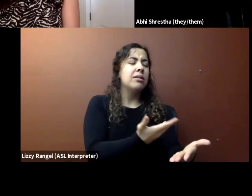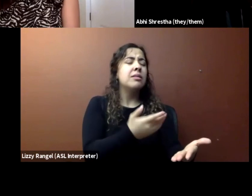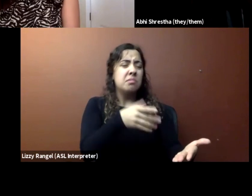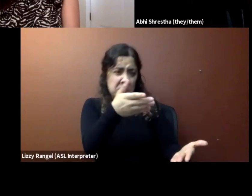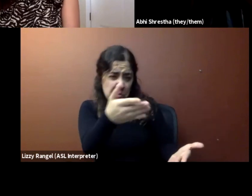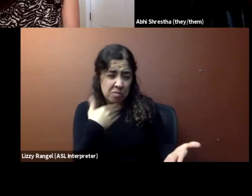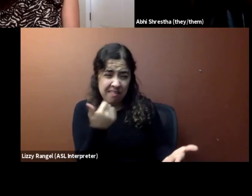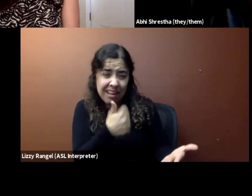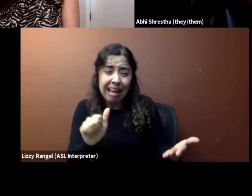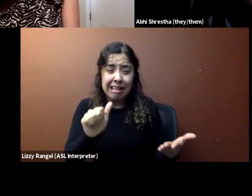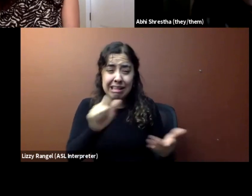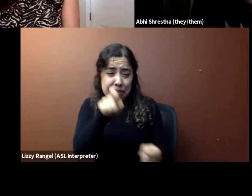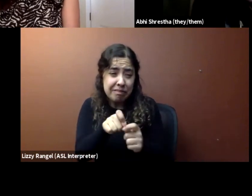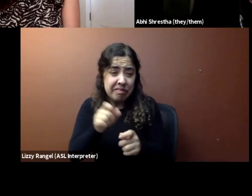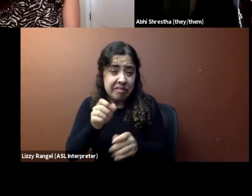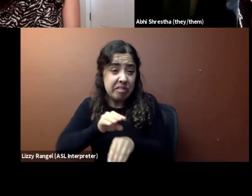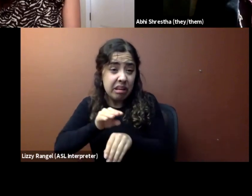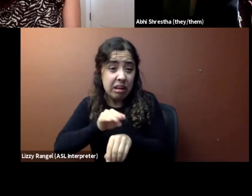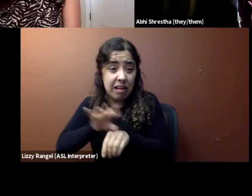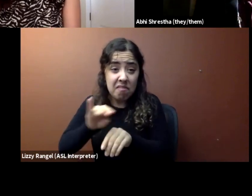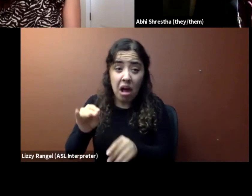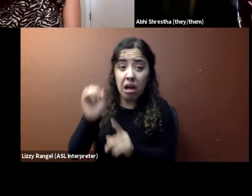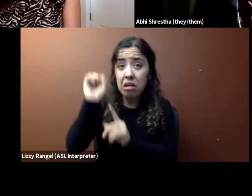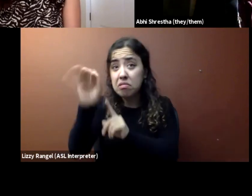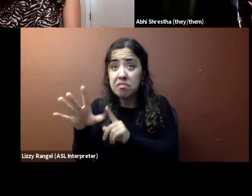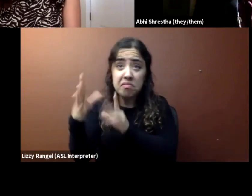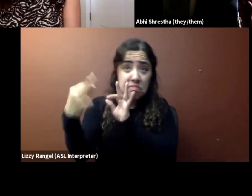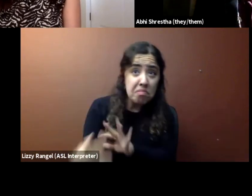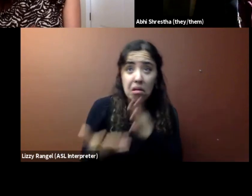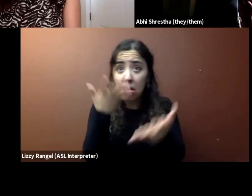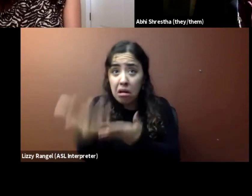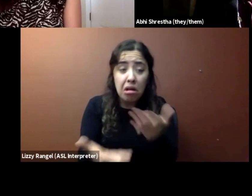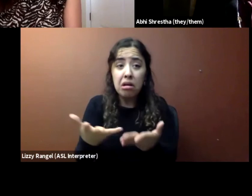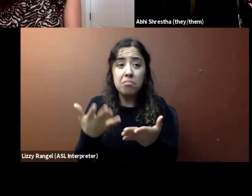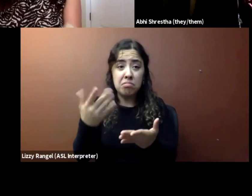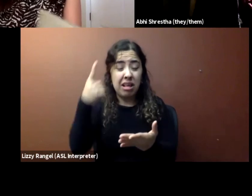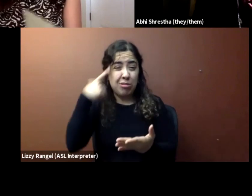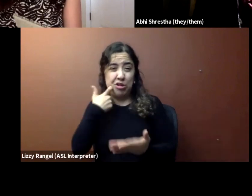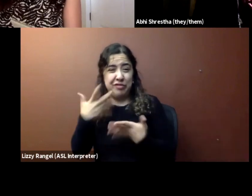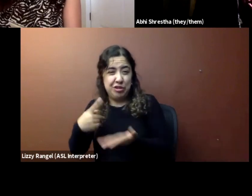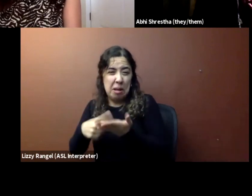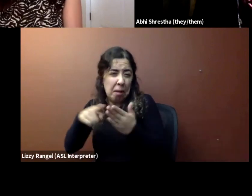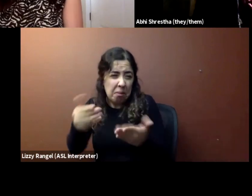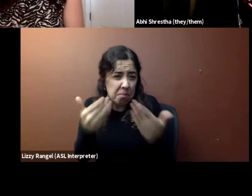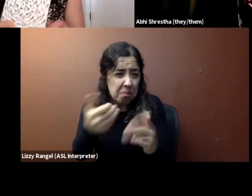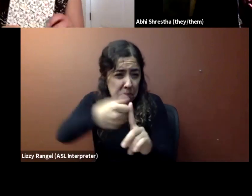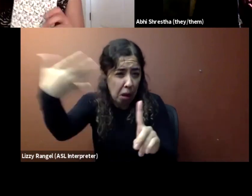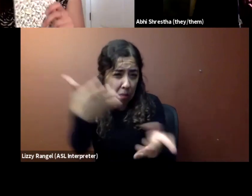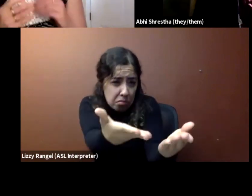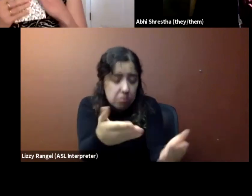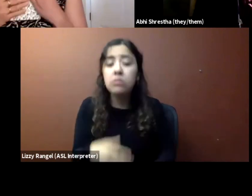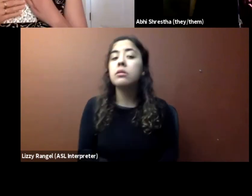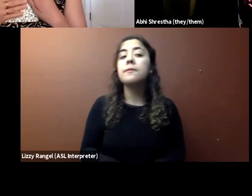specific thing around that, response to that? Yeah, I feel like when I'm writing in my